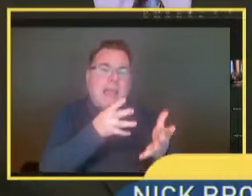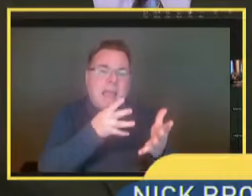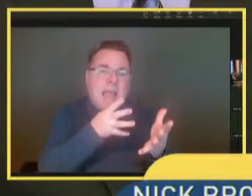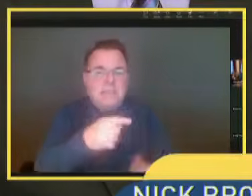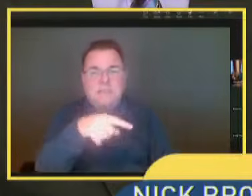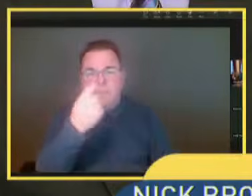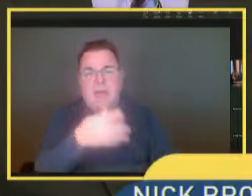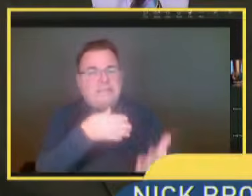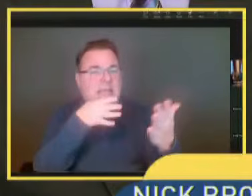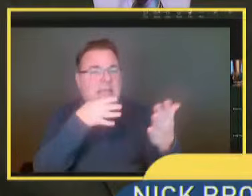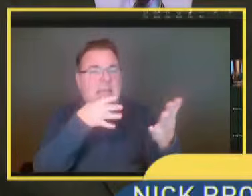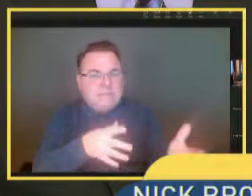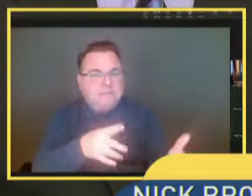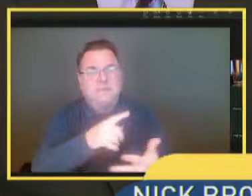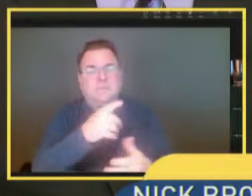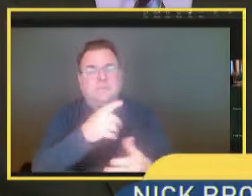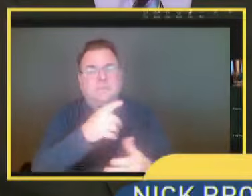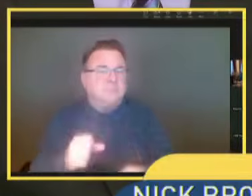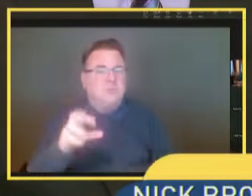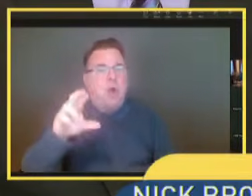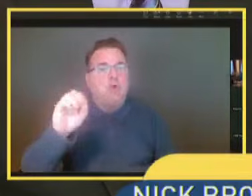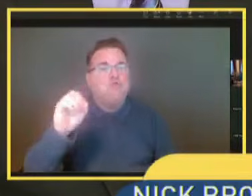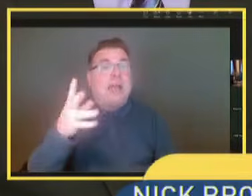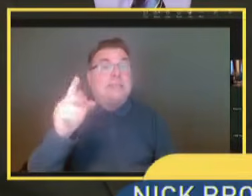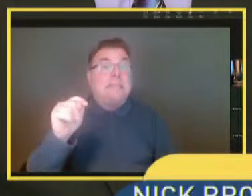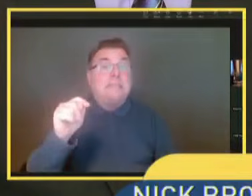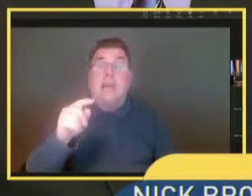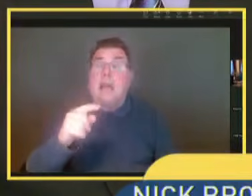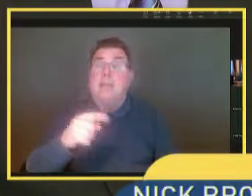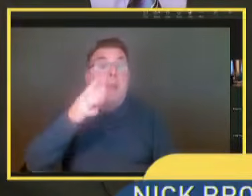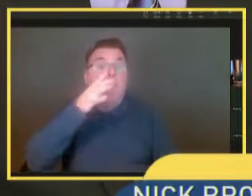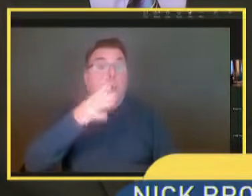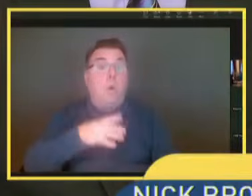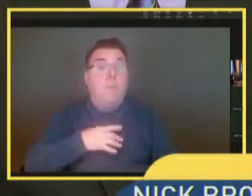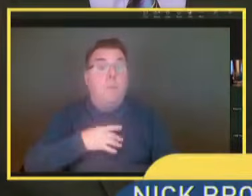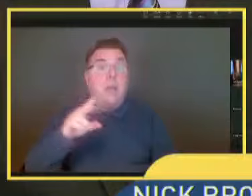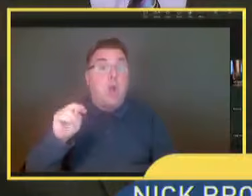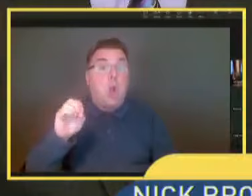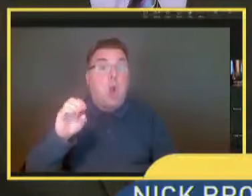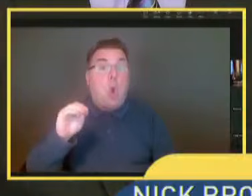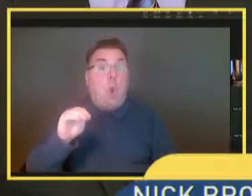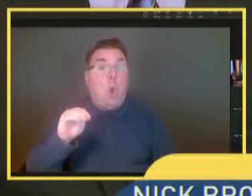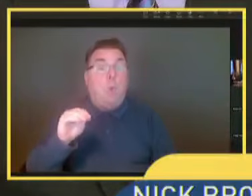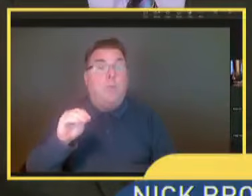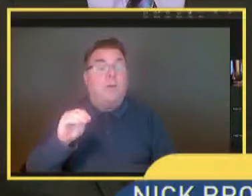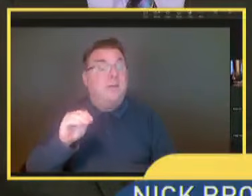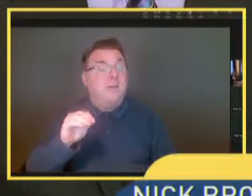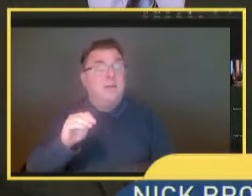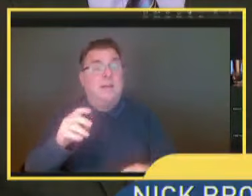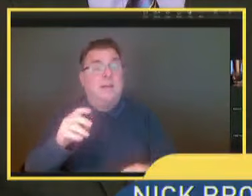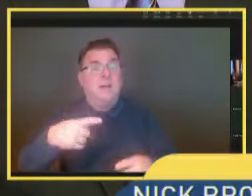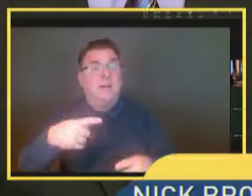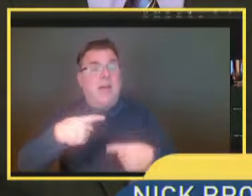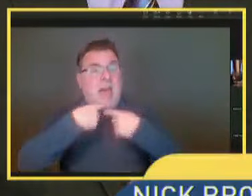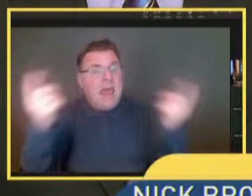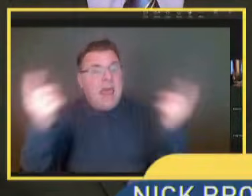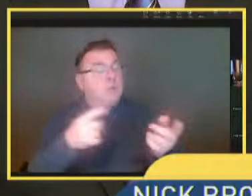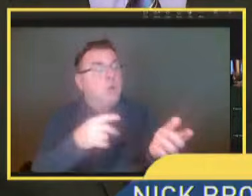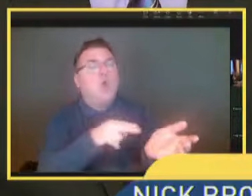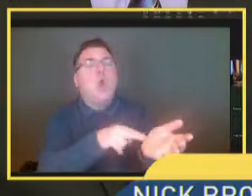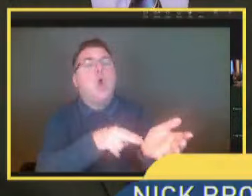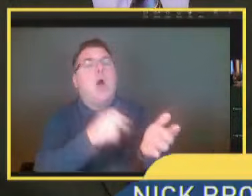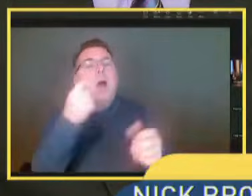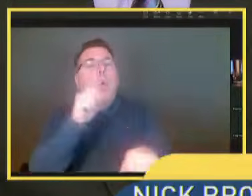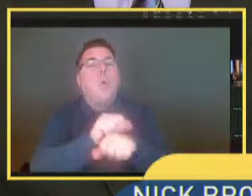of Homeland Security immediately calls American citizens, a nurse who provides help for veterans, a